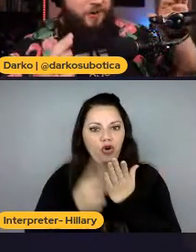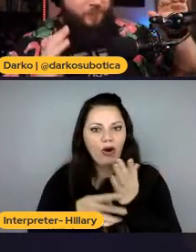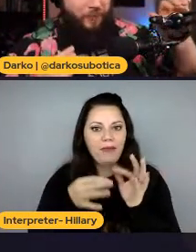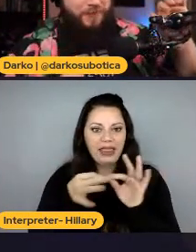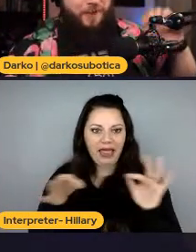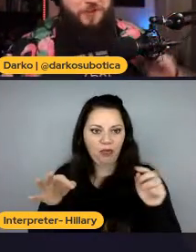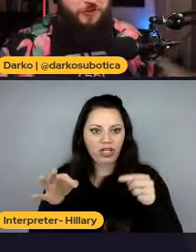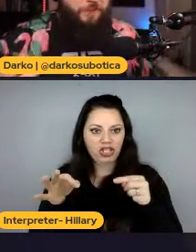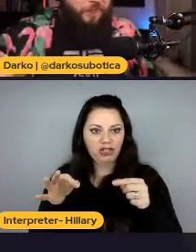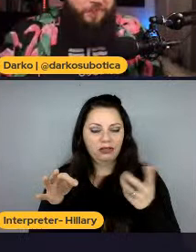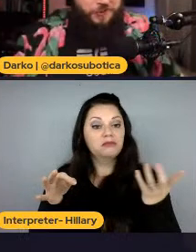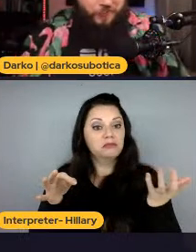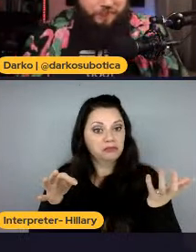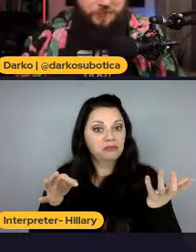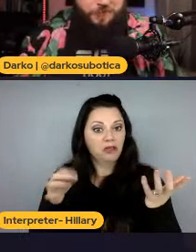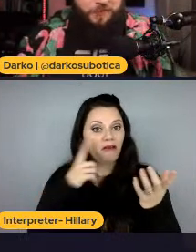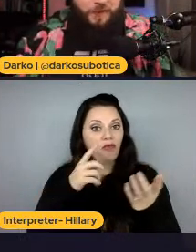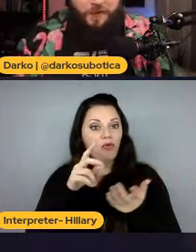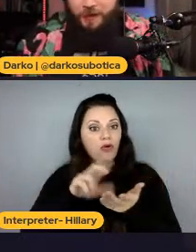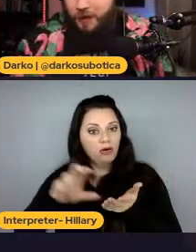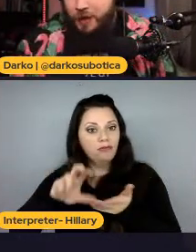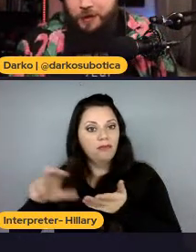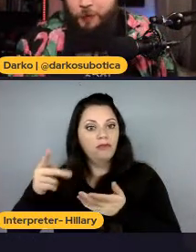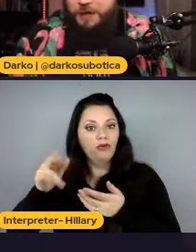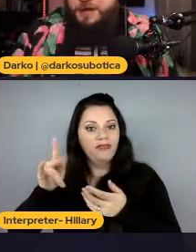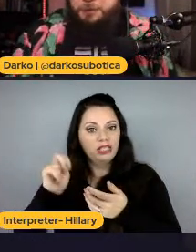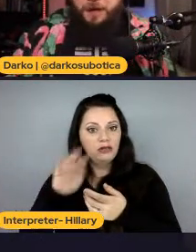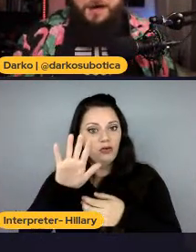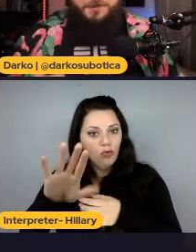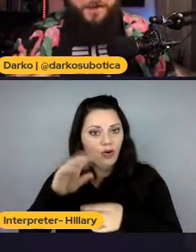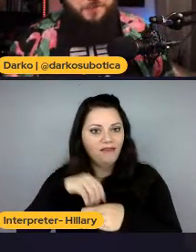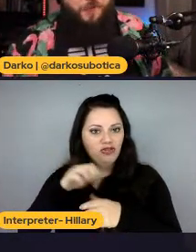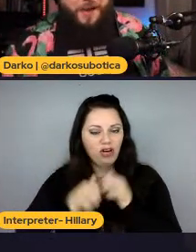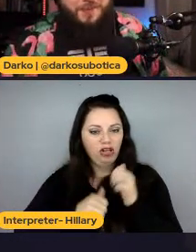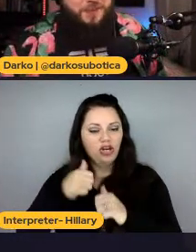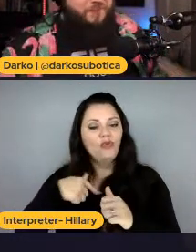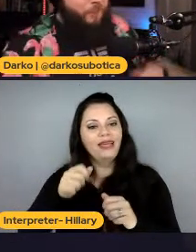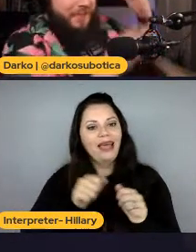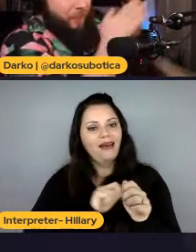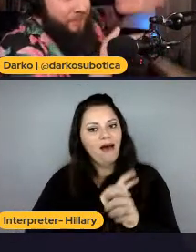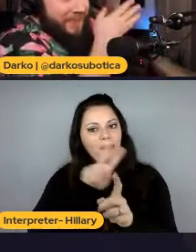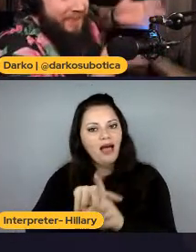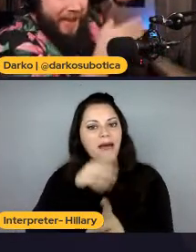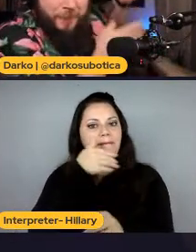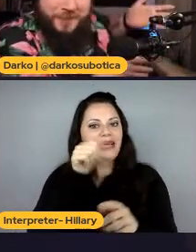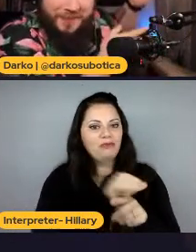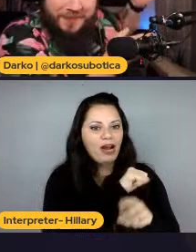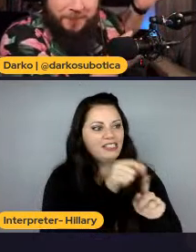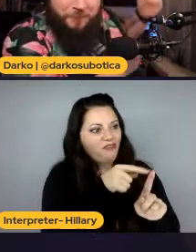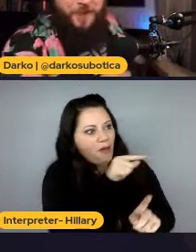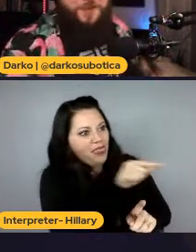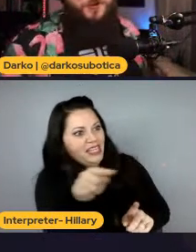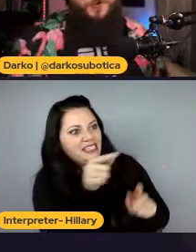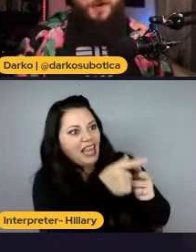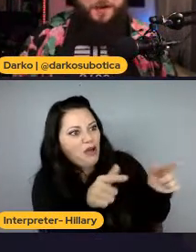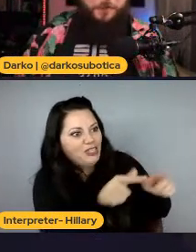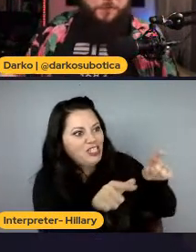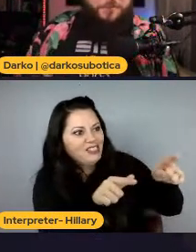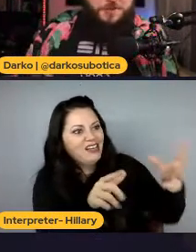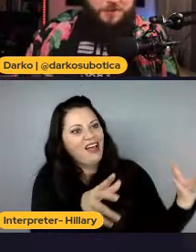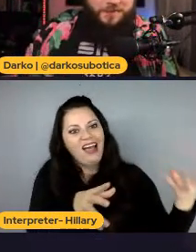uses generic programming languages to provision your infrastructure, we can apply the best practices from some of these languages